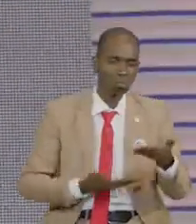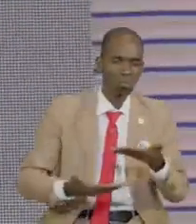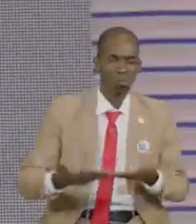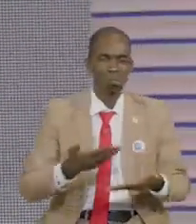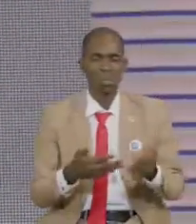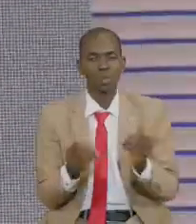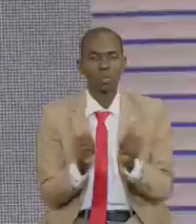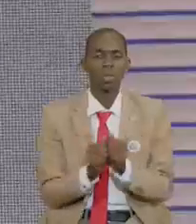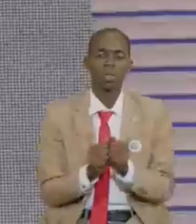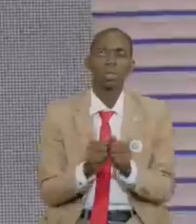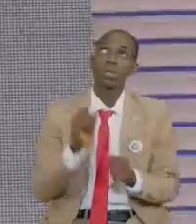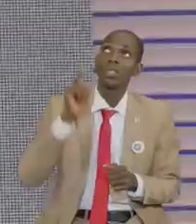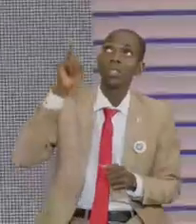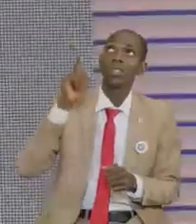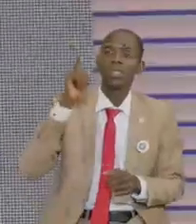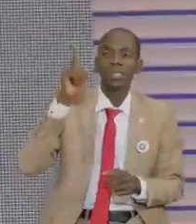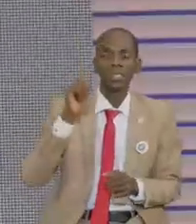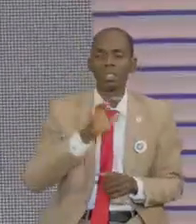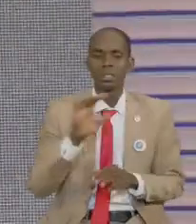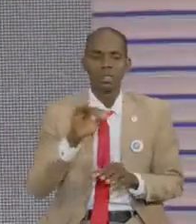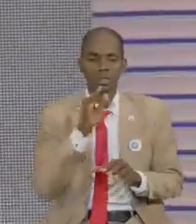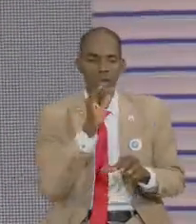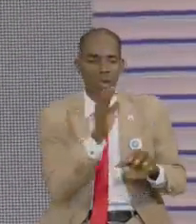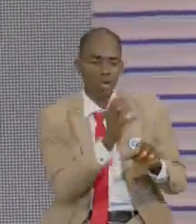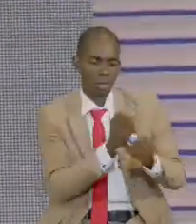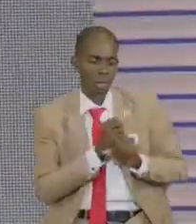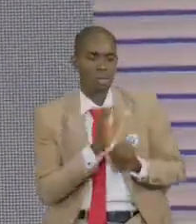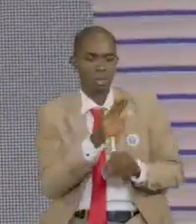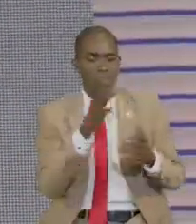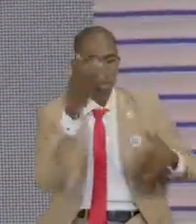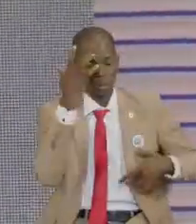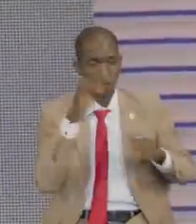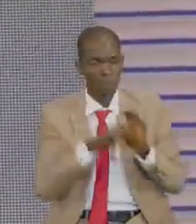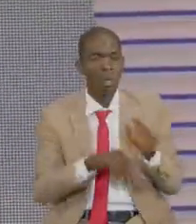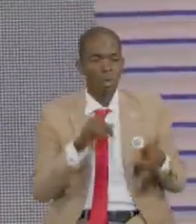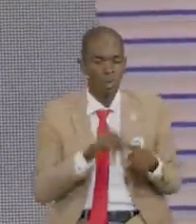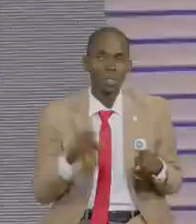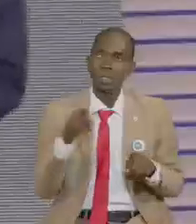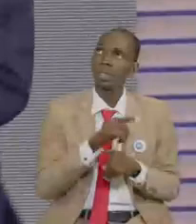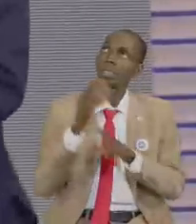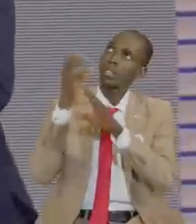He didn't catch their sickness. They caught healing from him.